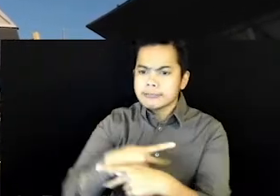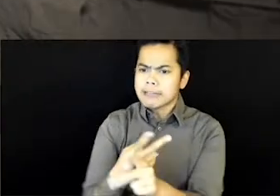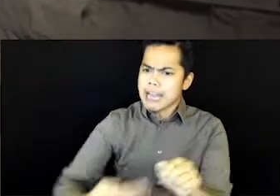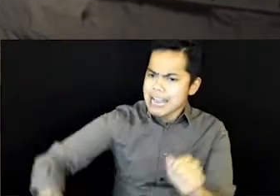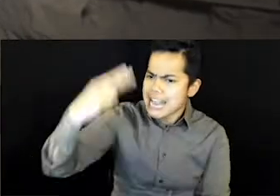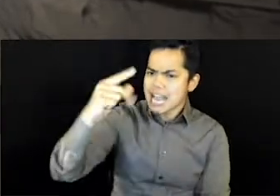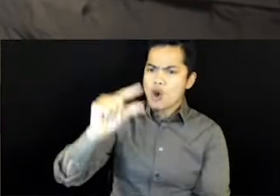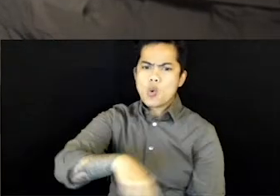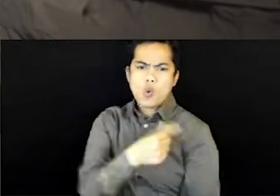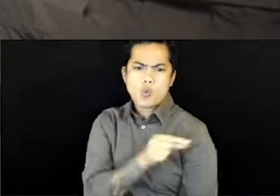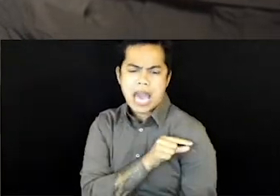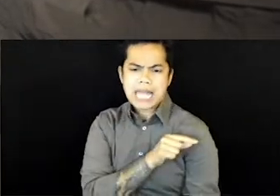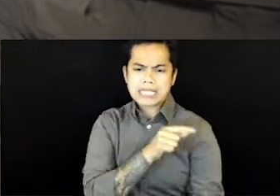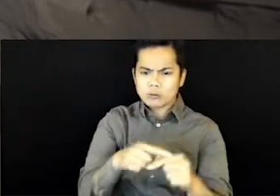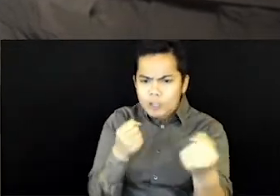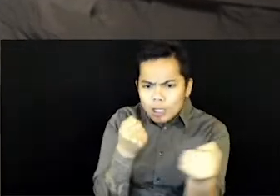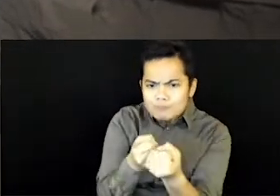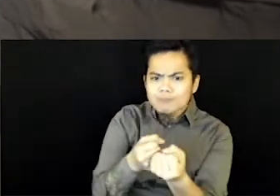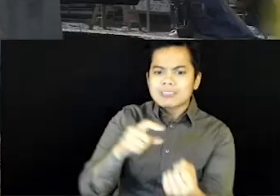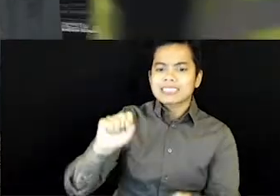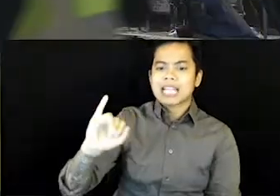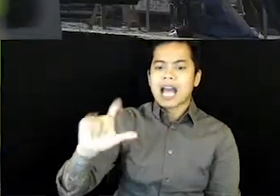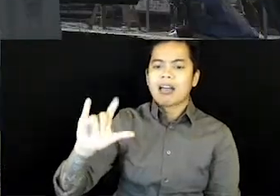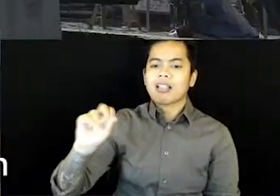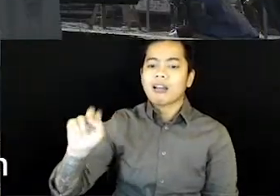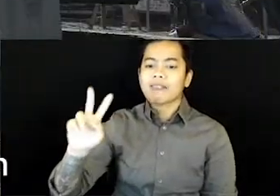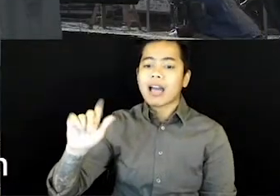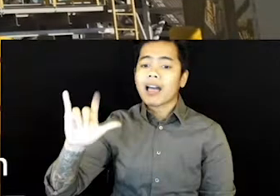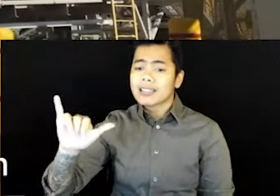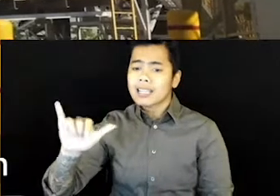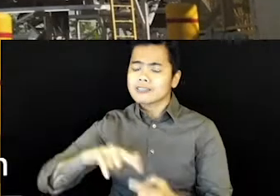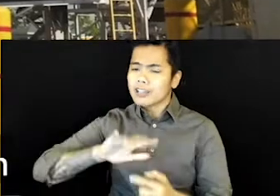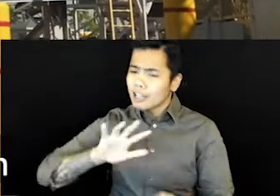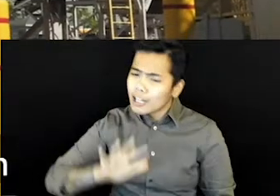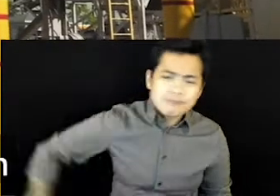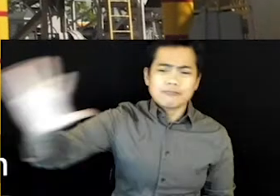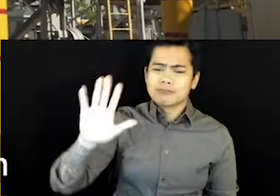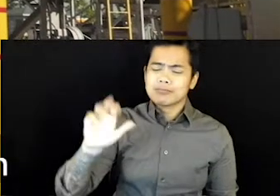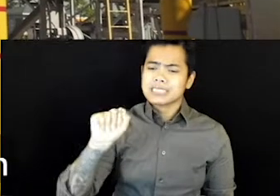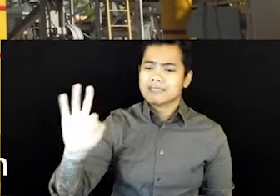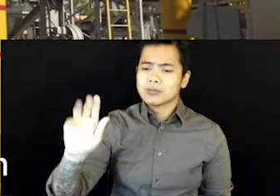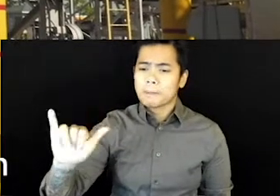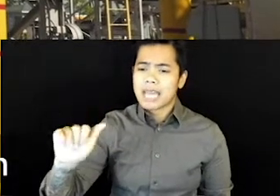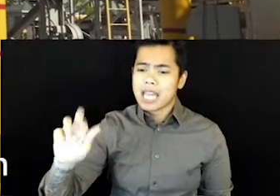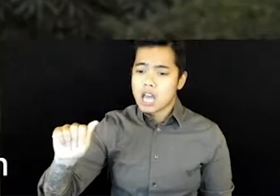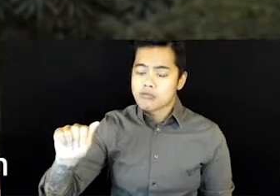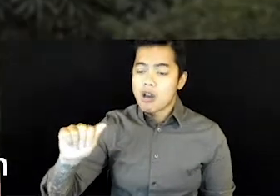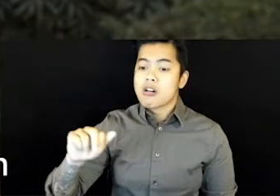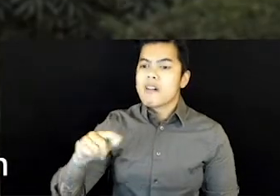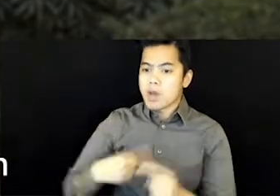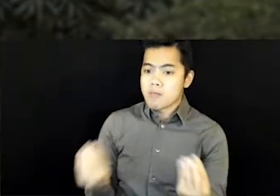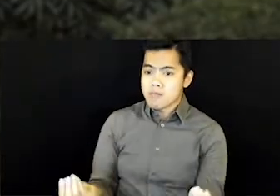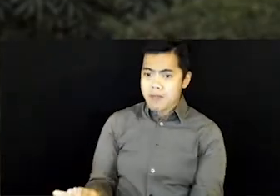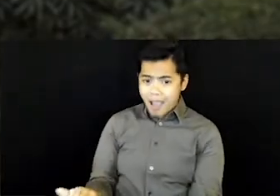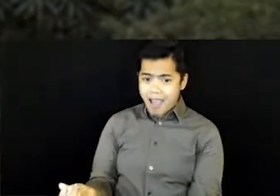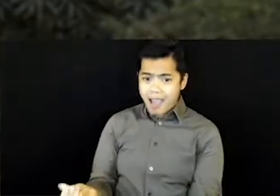to our industry, producing high-quality asphalt paving to support Silicon Valley and the entire San Francisco Bay Area. From